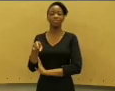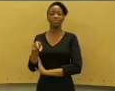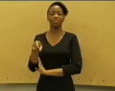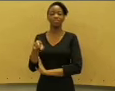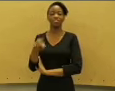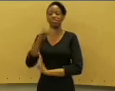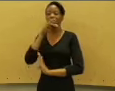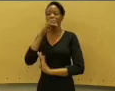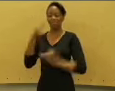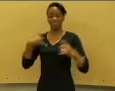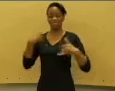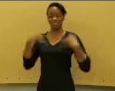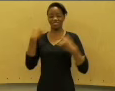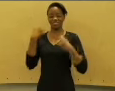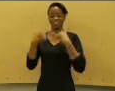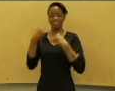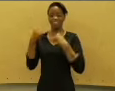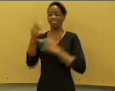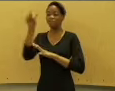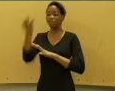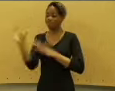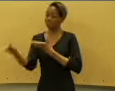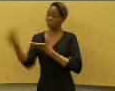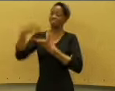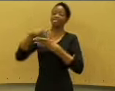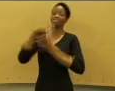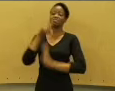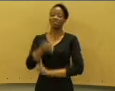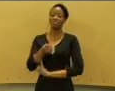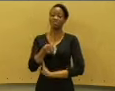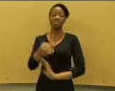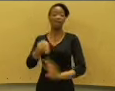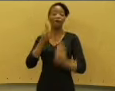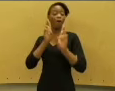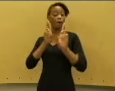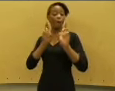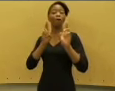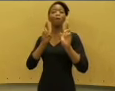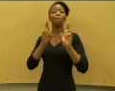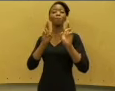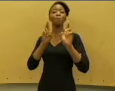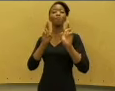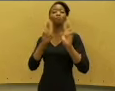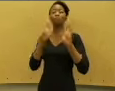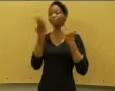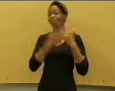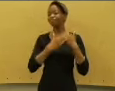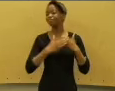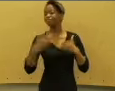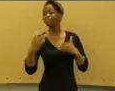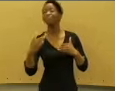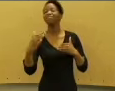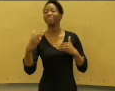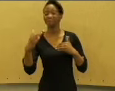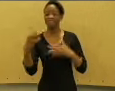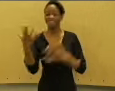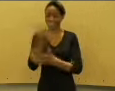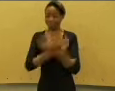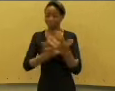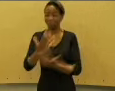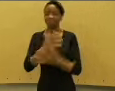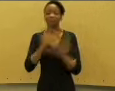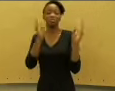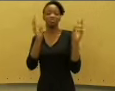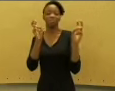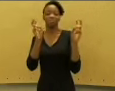So yeah, that's the conversation I'm actually hoping that we'll be having, that we're having sex that pleases us and